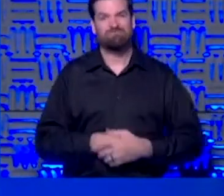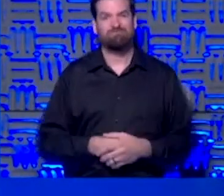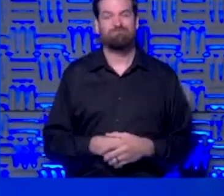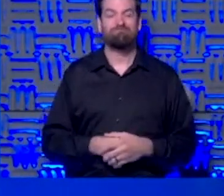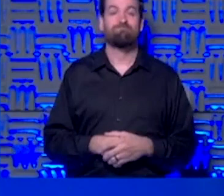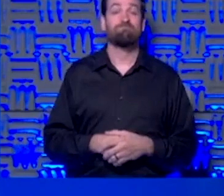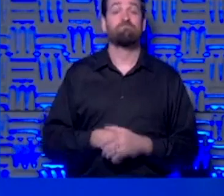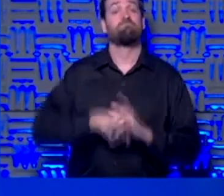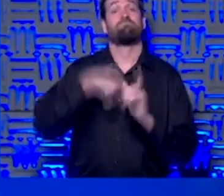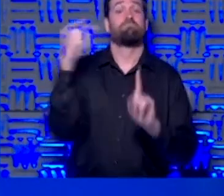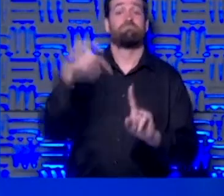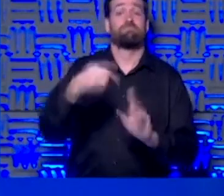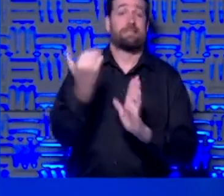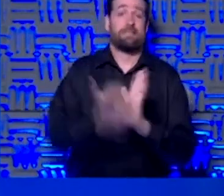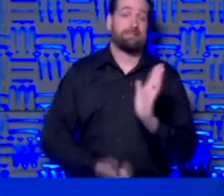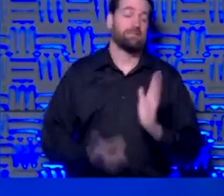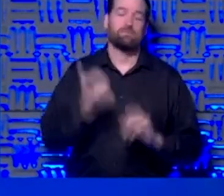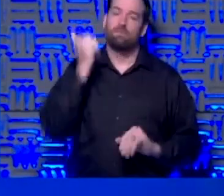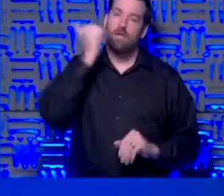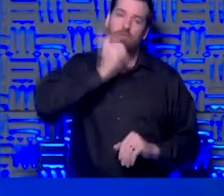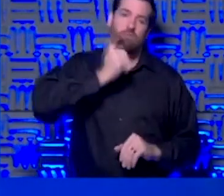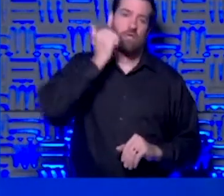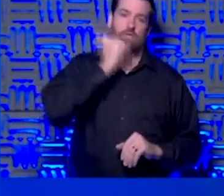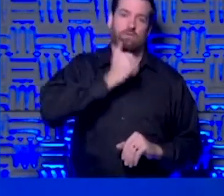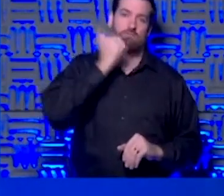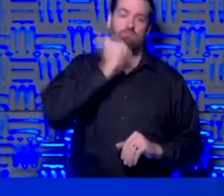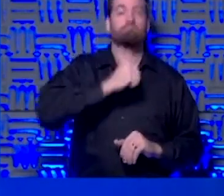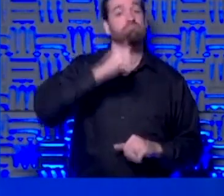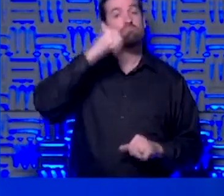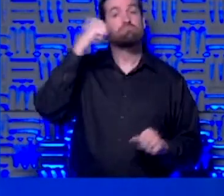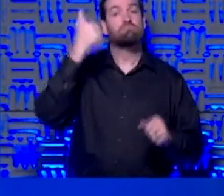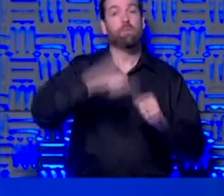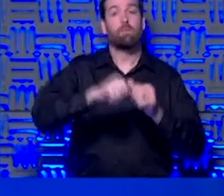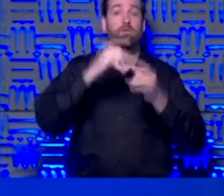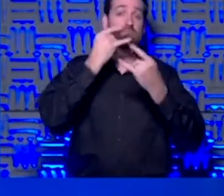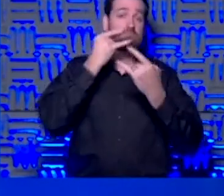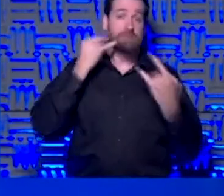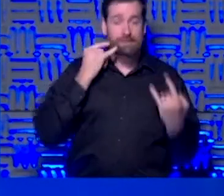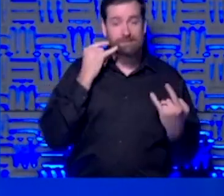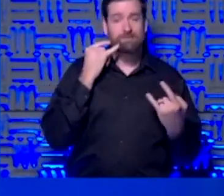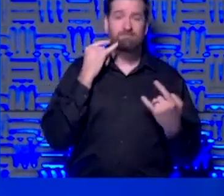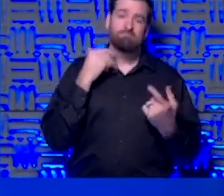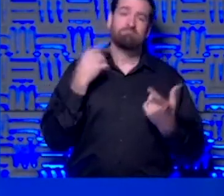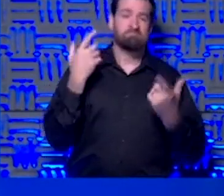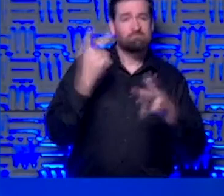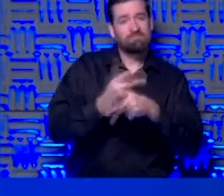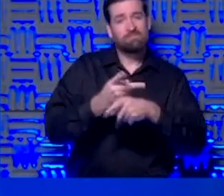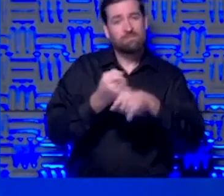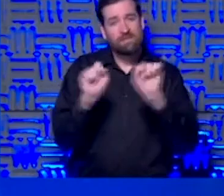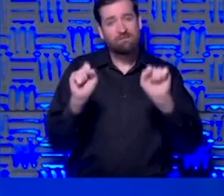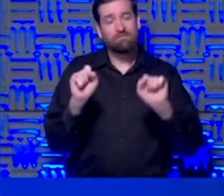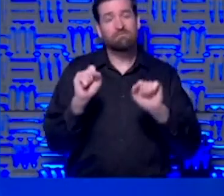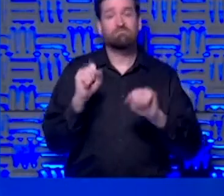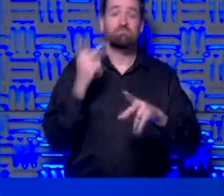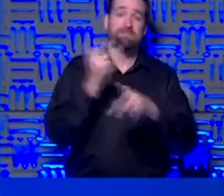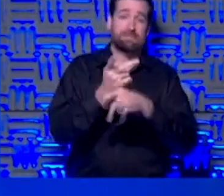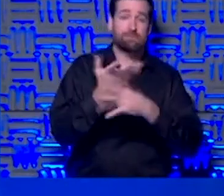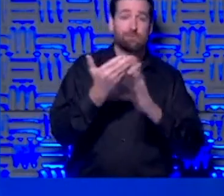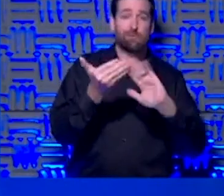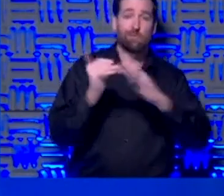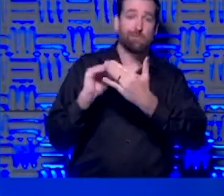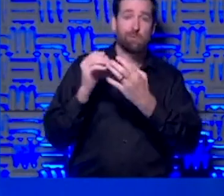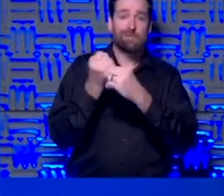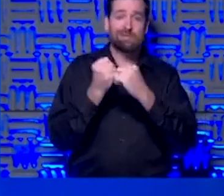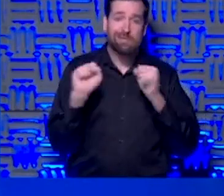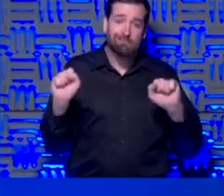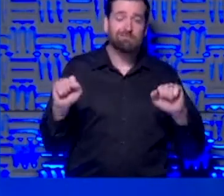take home the lesson, as you have every day. Just remember to wear a mask. It's what keeps you safe. What keeps your community safe, keeps your